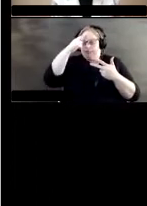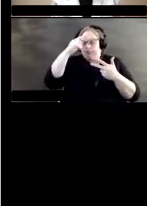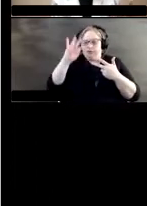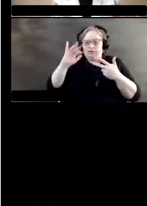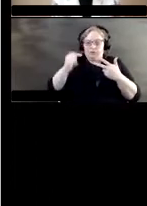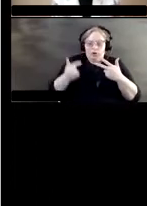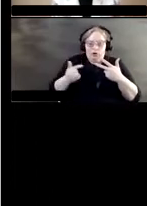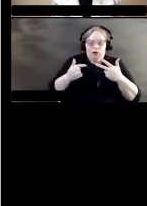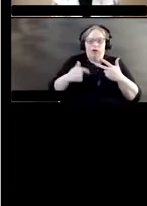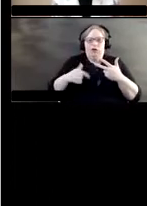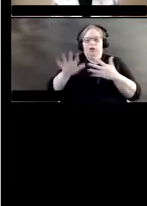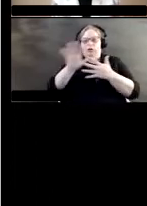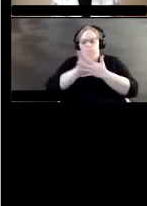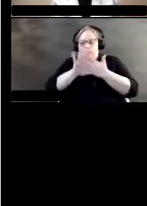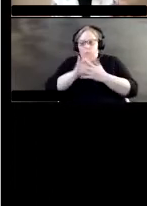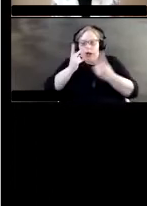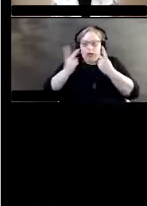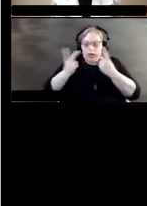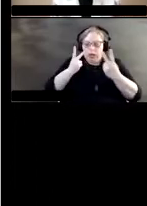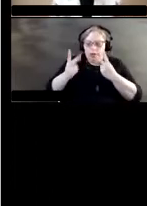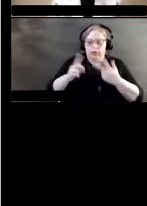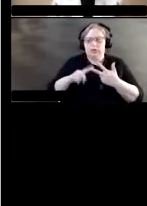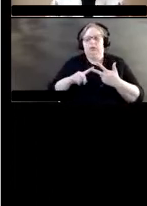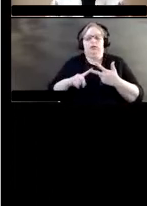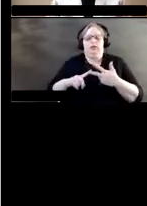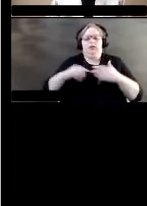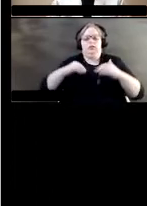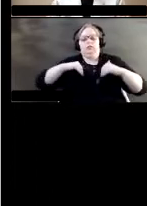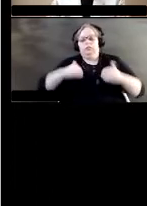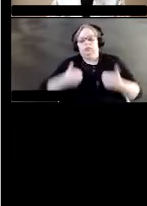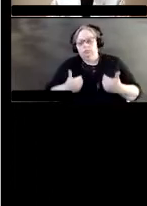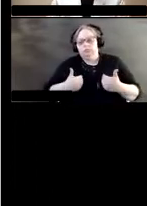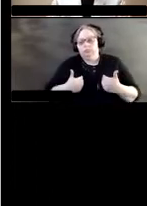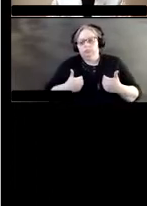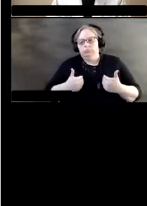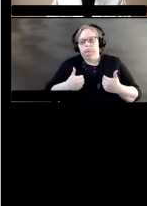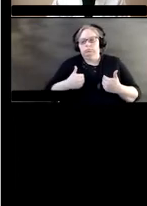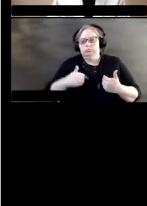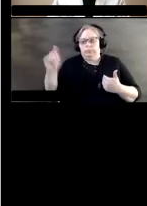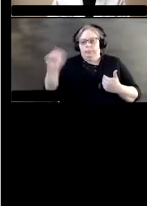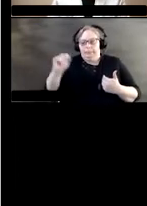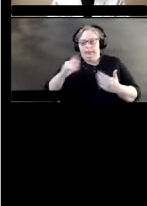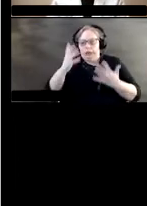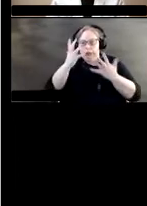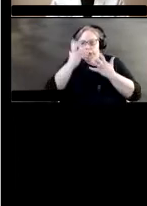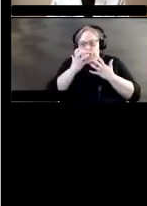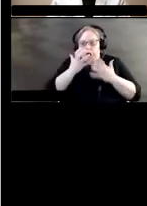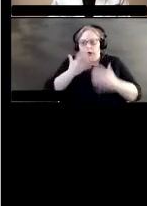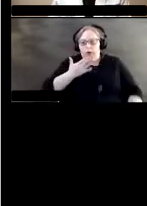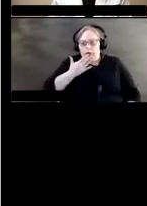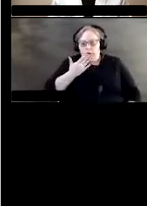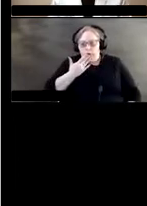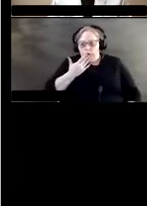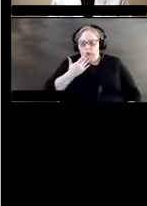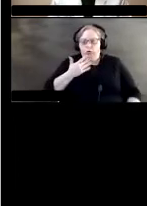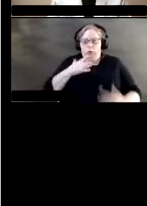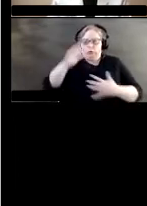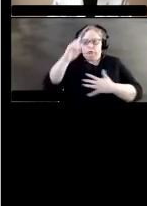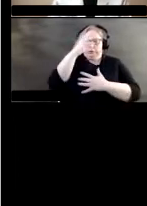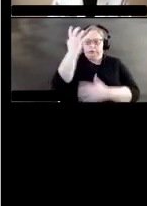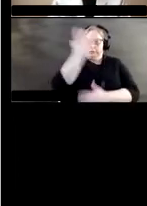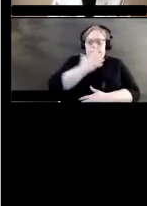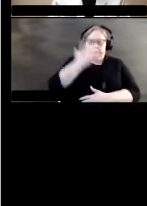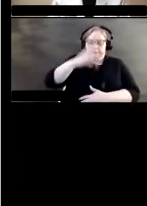blurriness, mental fog, fatigue, dark urine, of course, and any kind of dizziness or